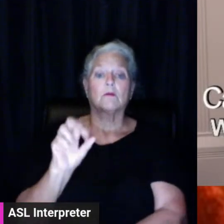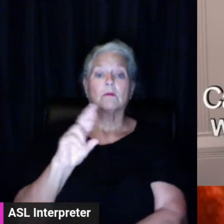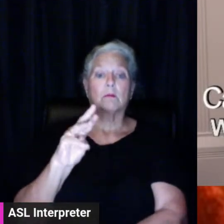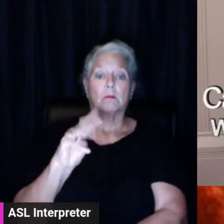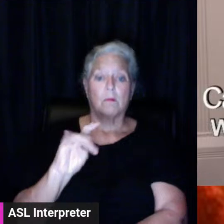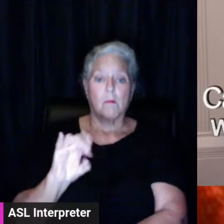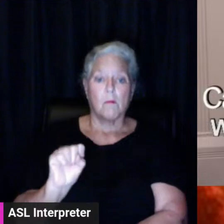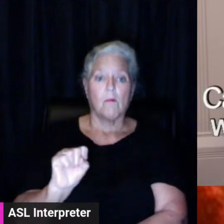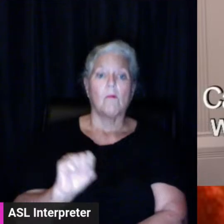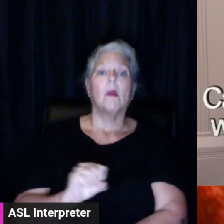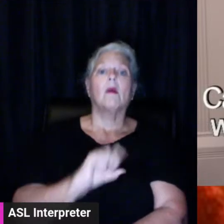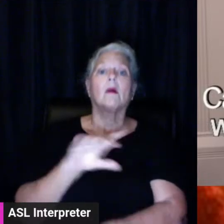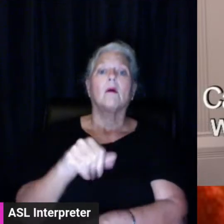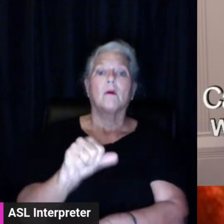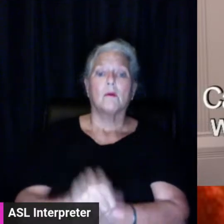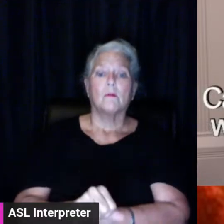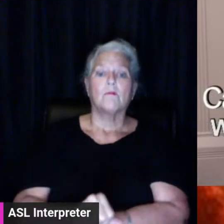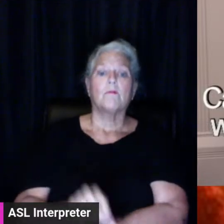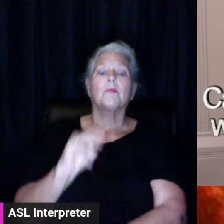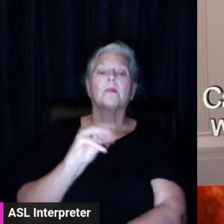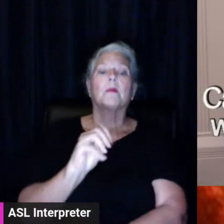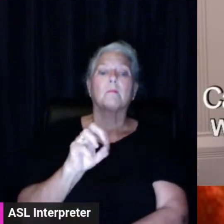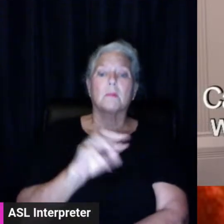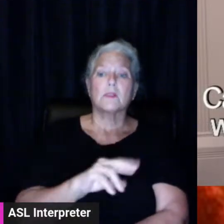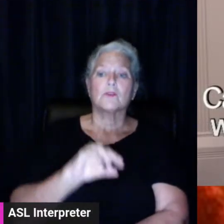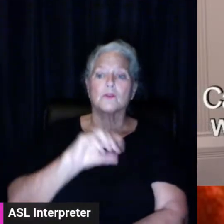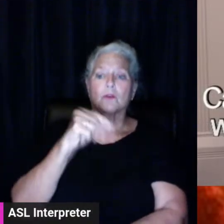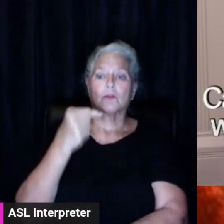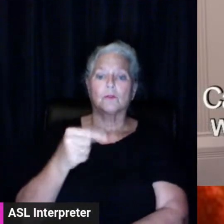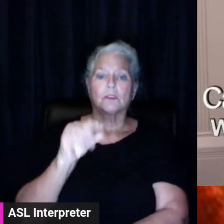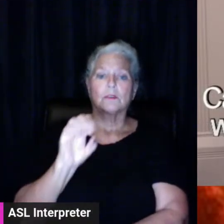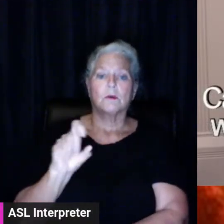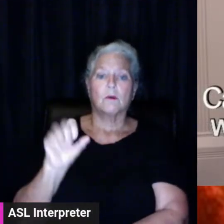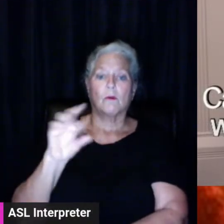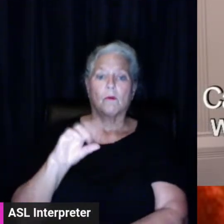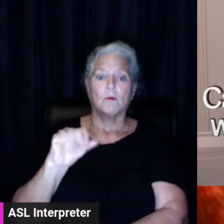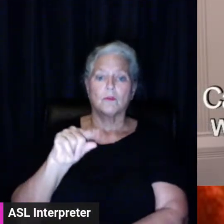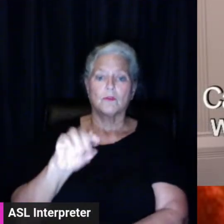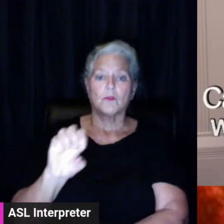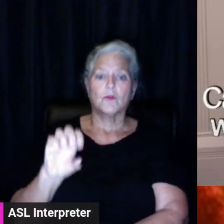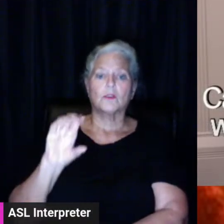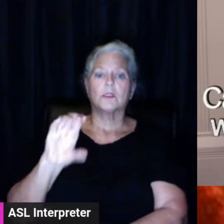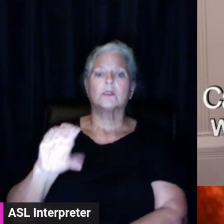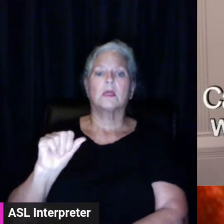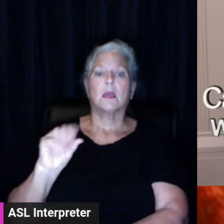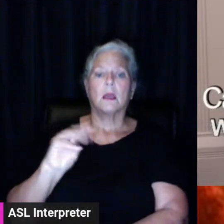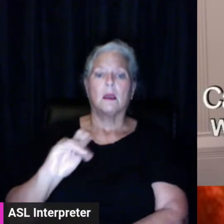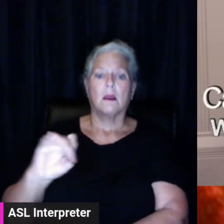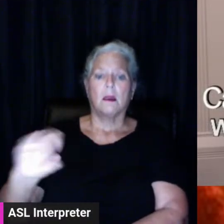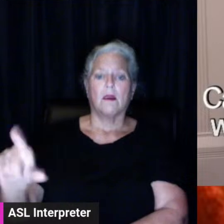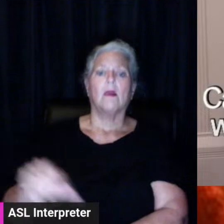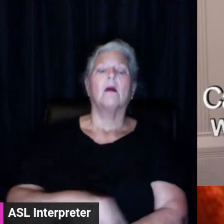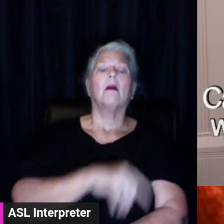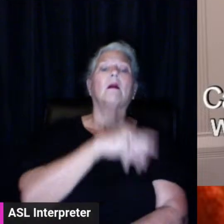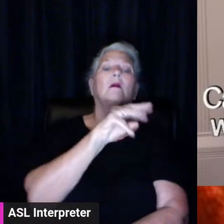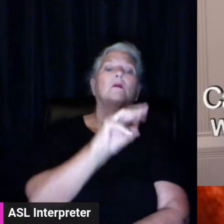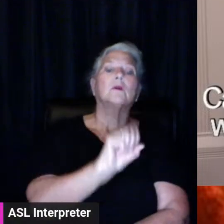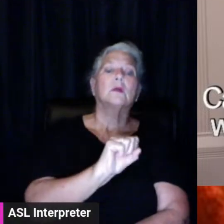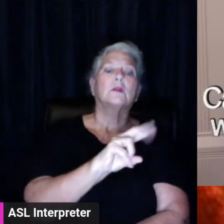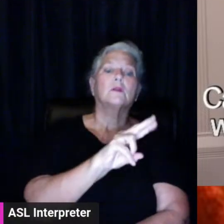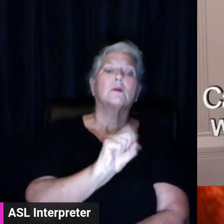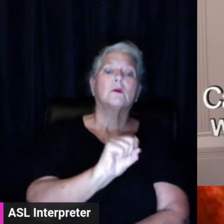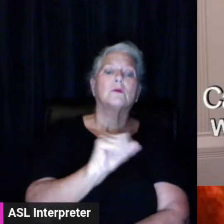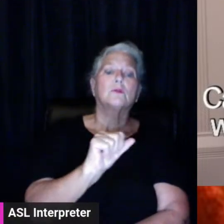appointments from the moderator are Mr. George Camo, Dr. Susan Harrington, Mr. William Kring, Ms. Gilda